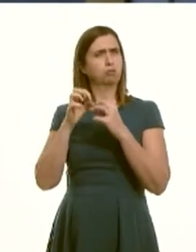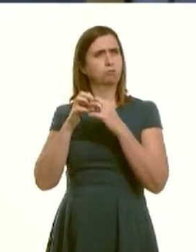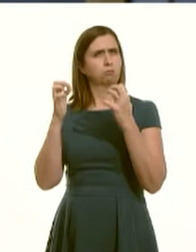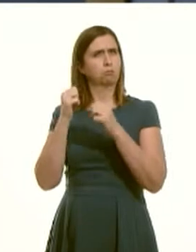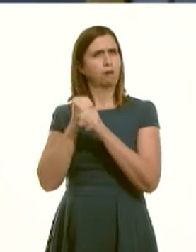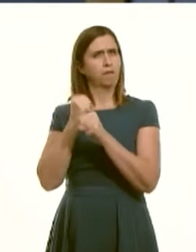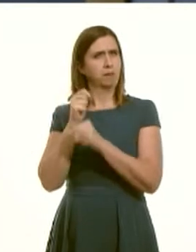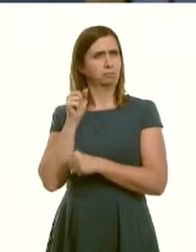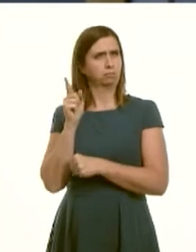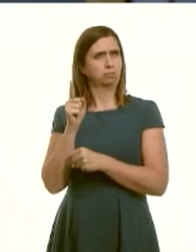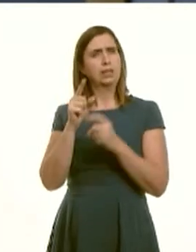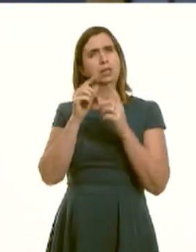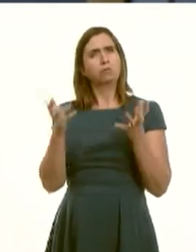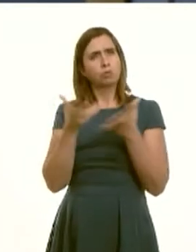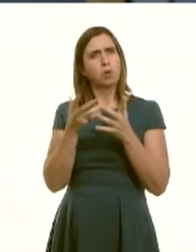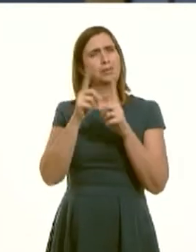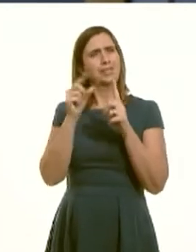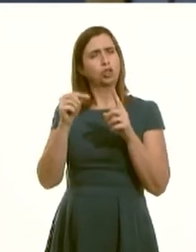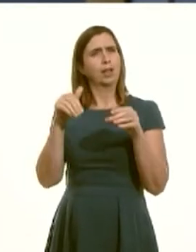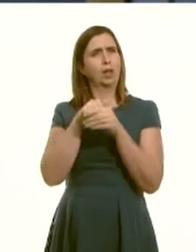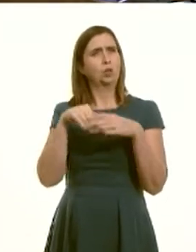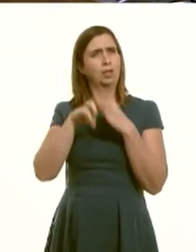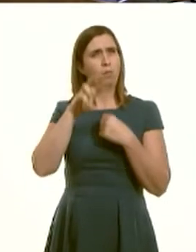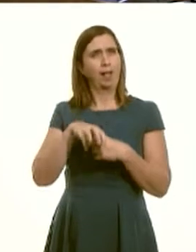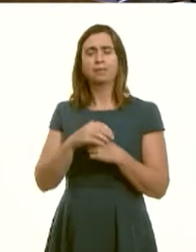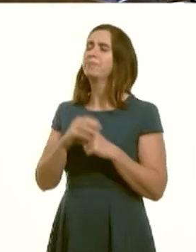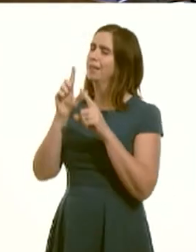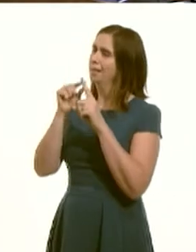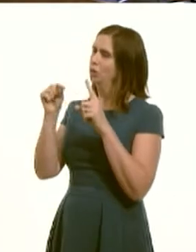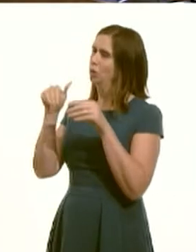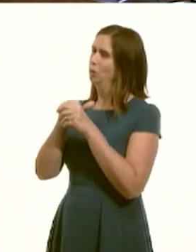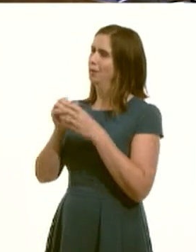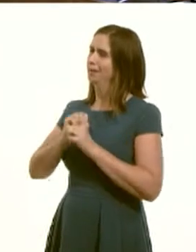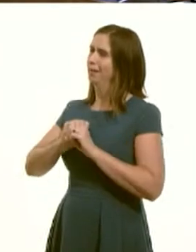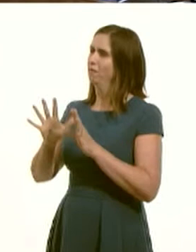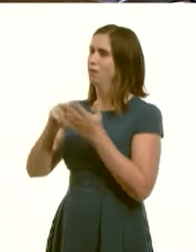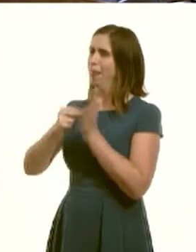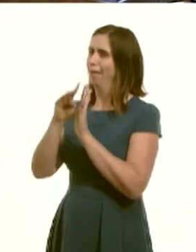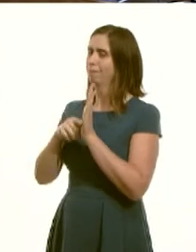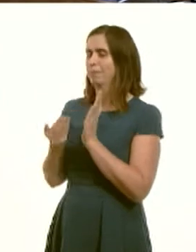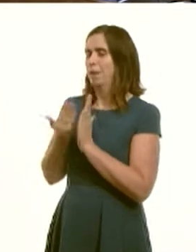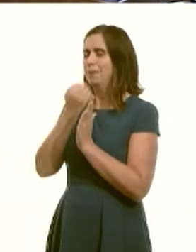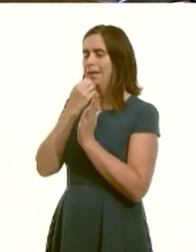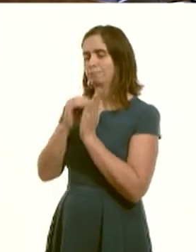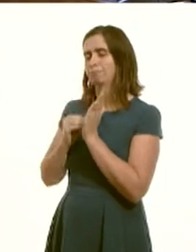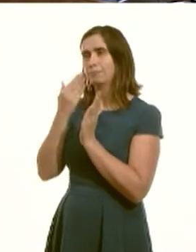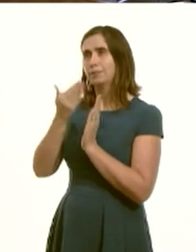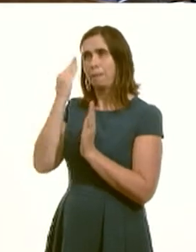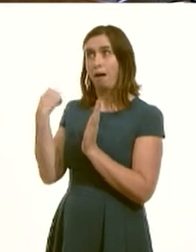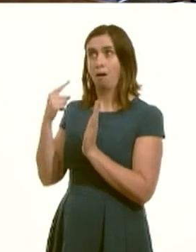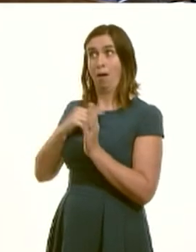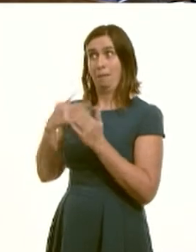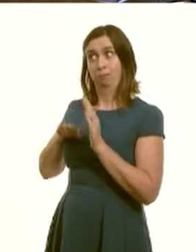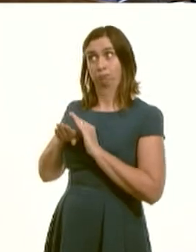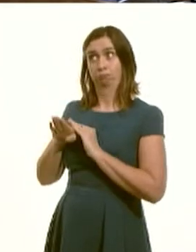promote digital inclusion in Wales, please? Yes, the Digital Inclusion Delivery Plan was updated in the summer. This reflected on the good progress that has